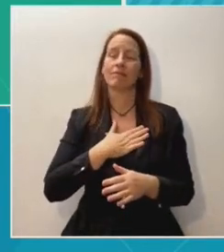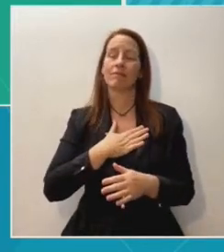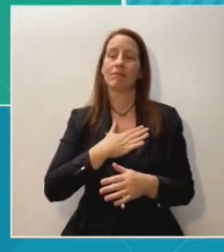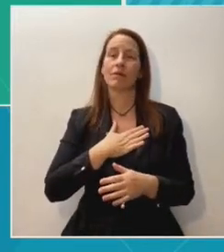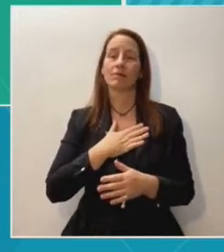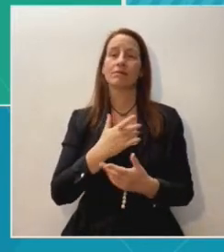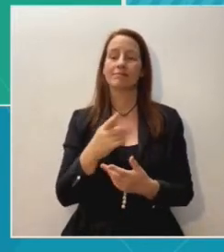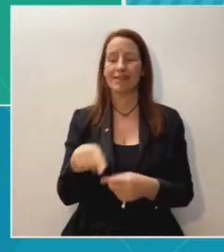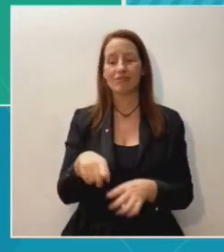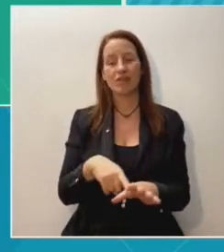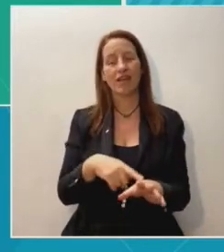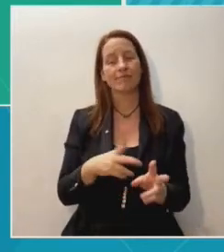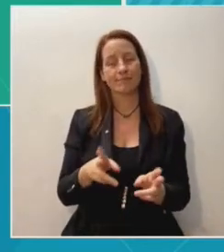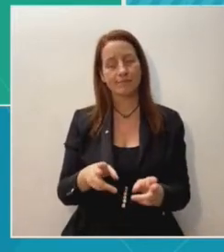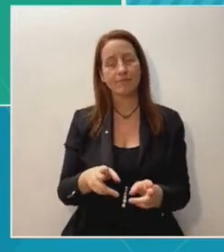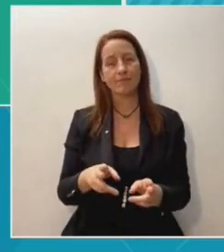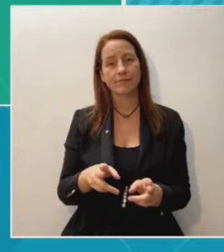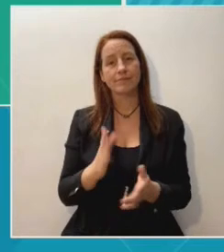thoughts.